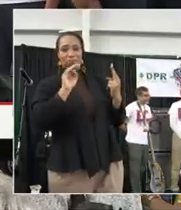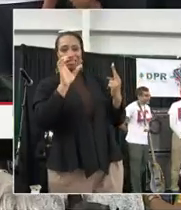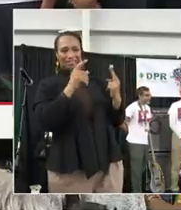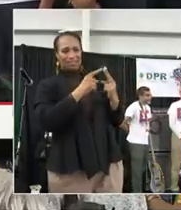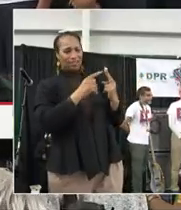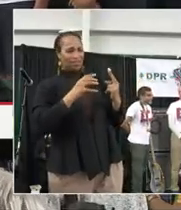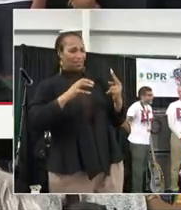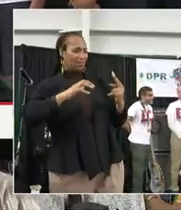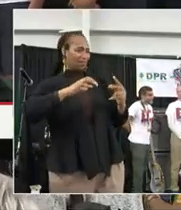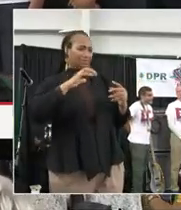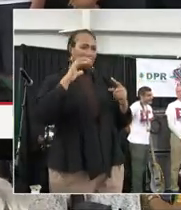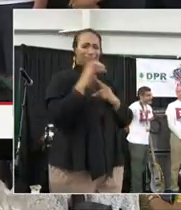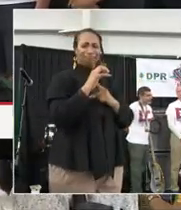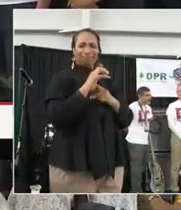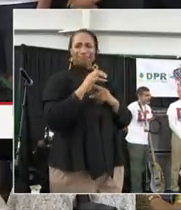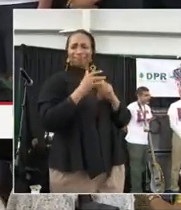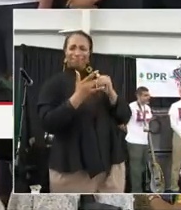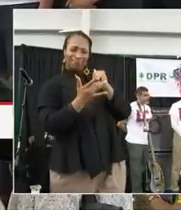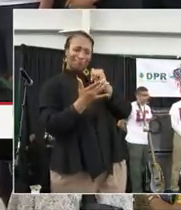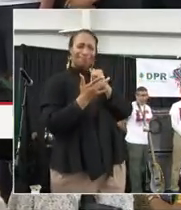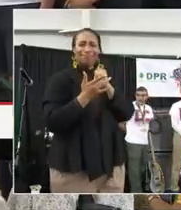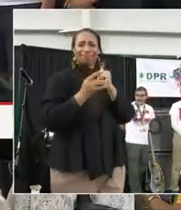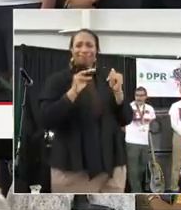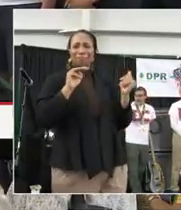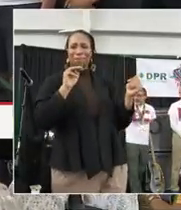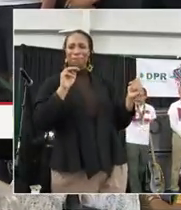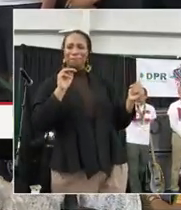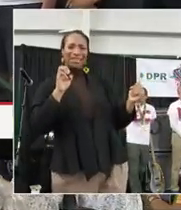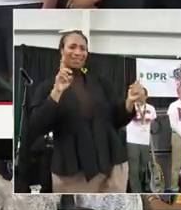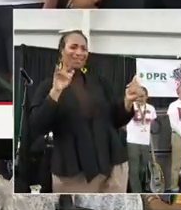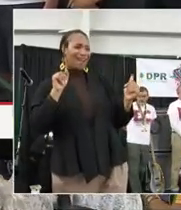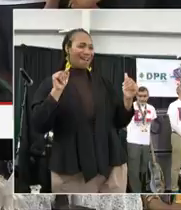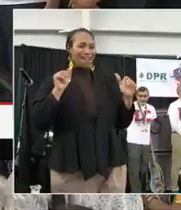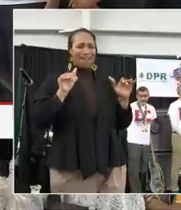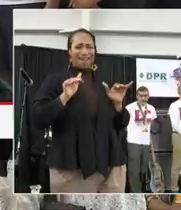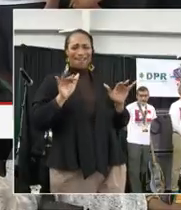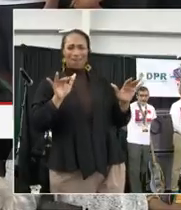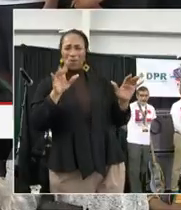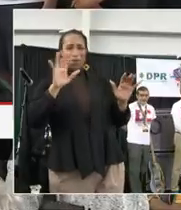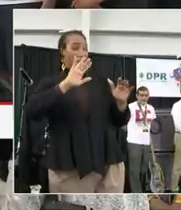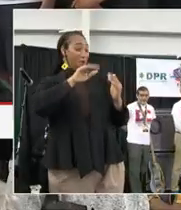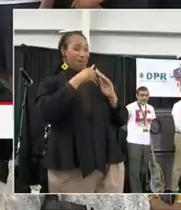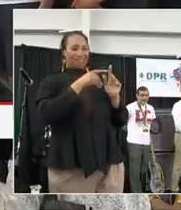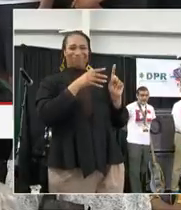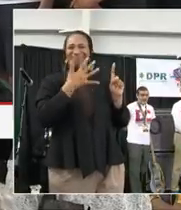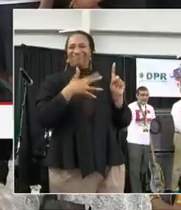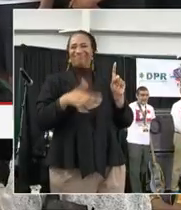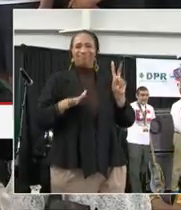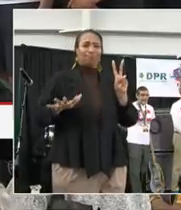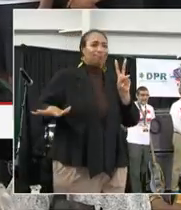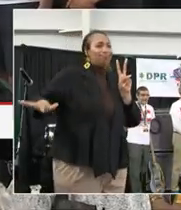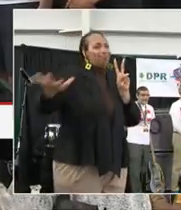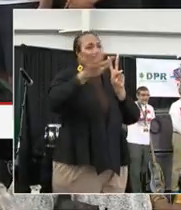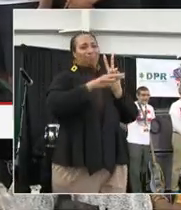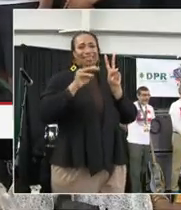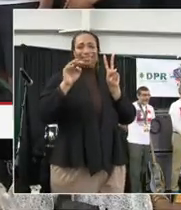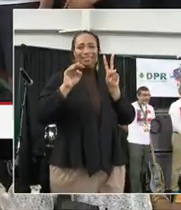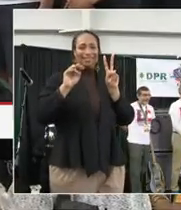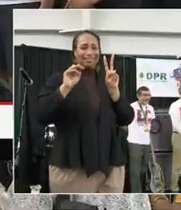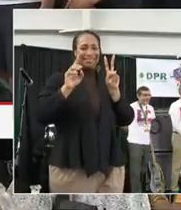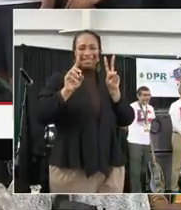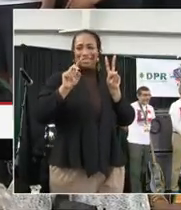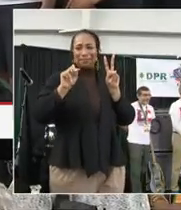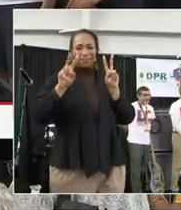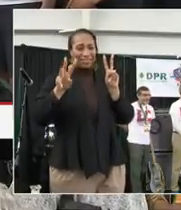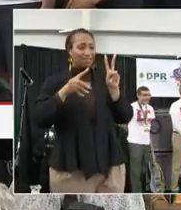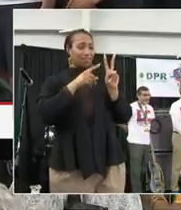moguls across the Washington metropolitan area. You see them on TV, you hear them on